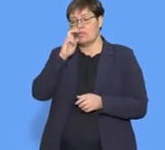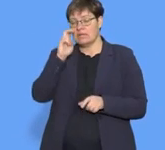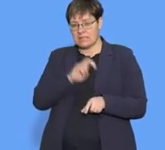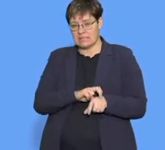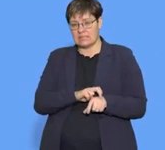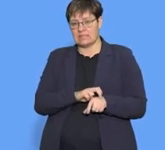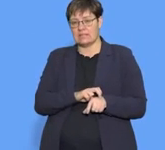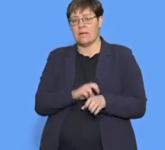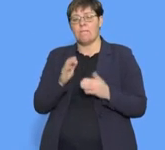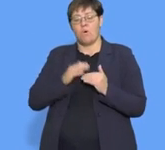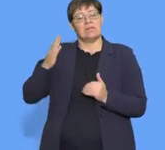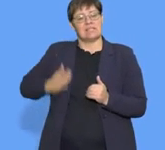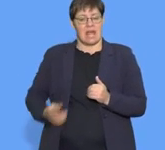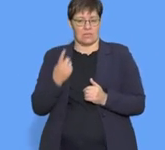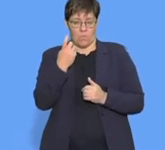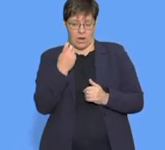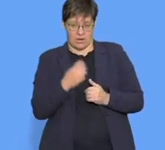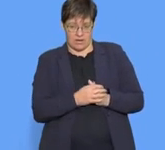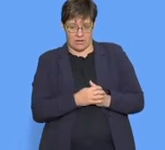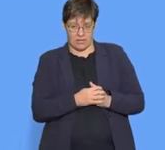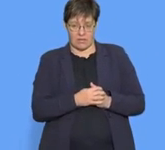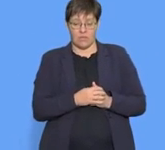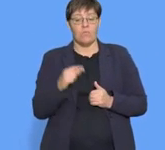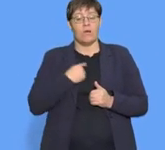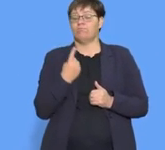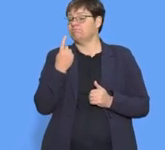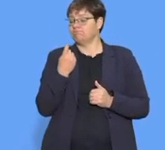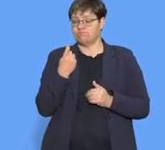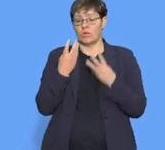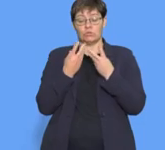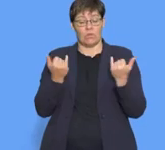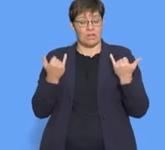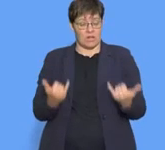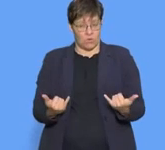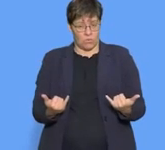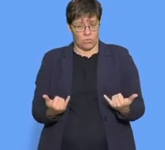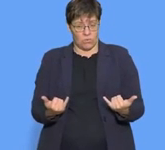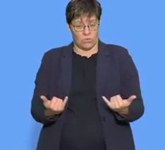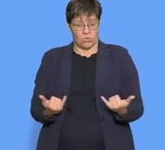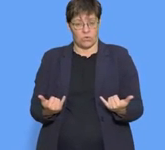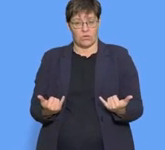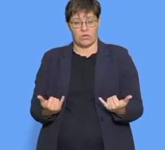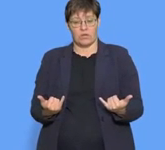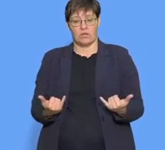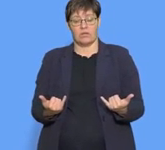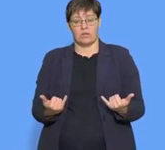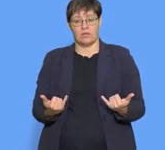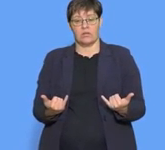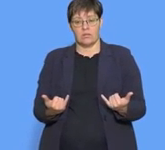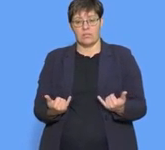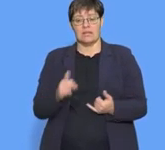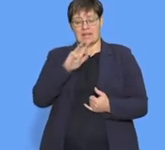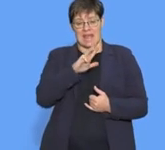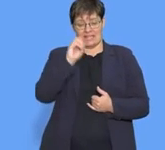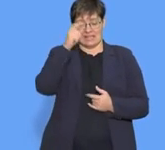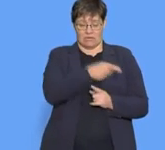So we need to find at least one side. So because the only one we can solve at the moment using the given information